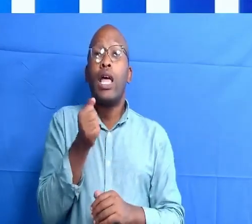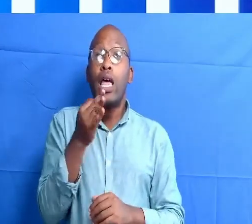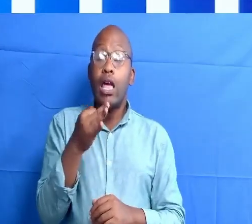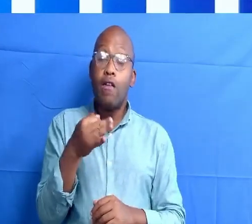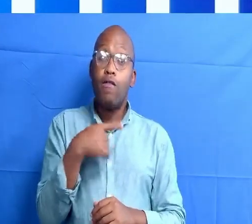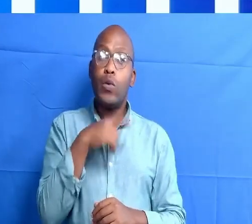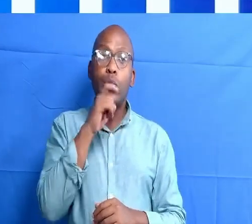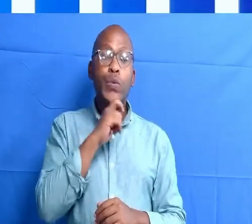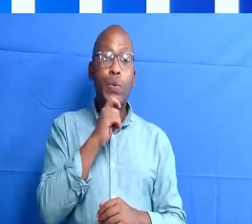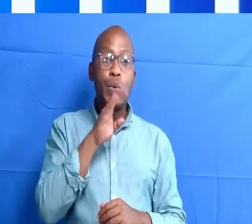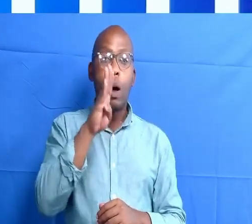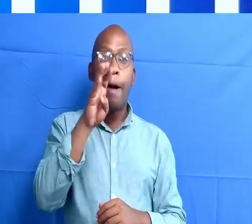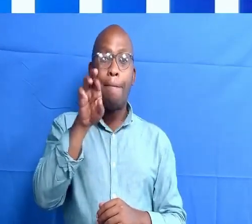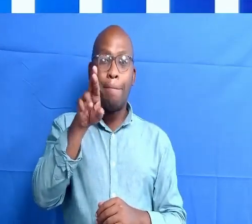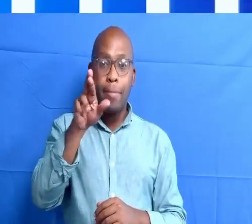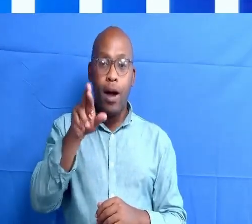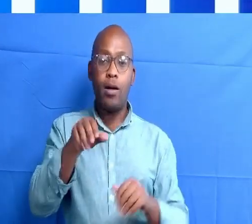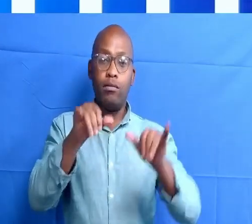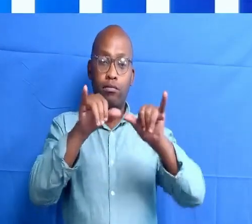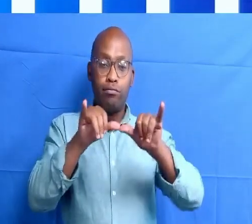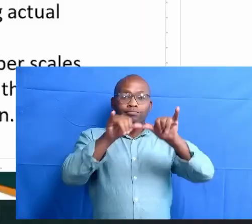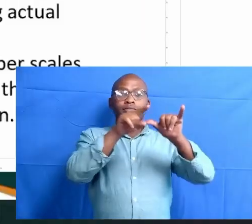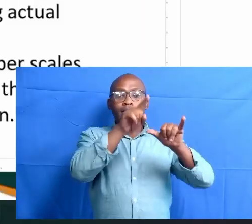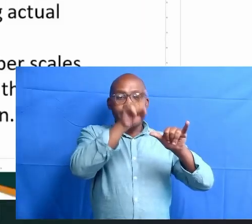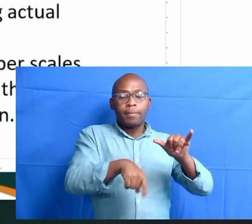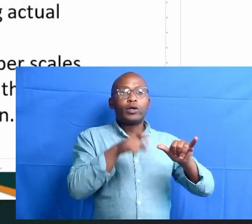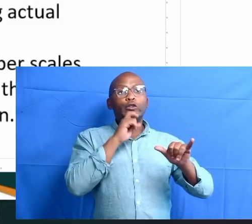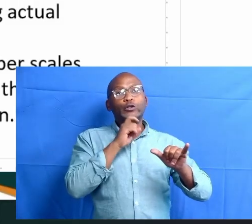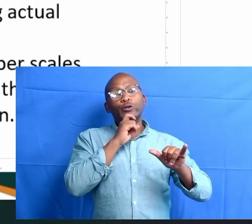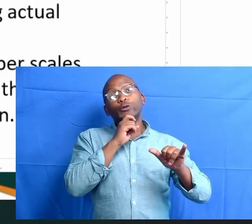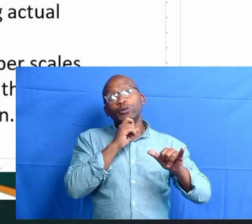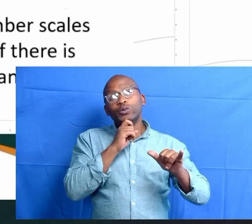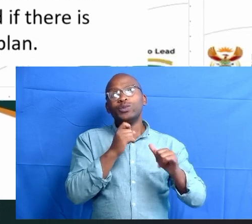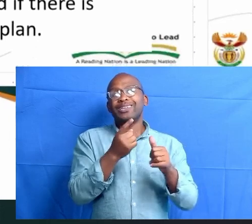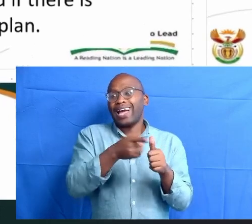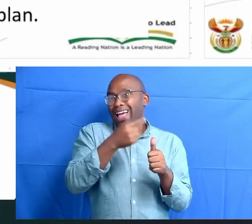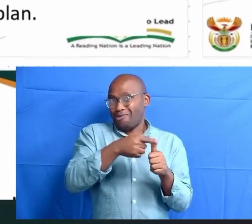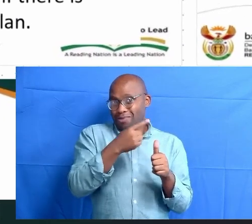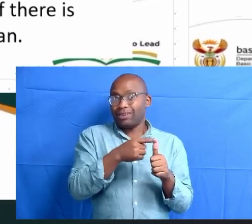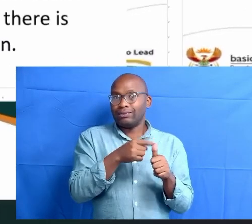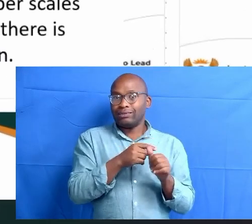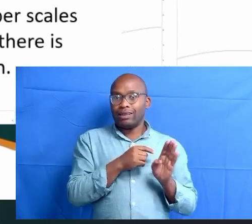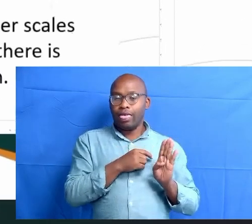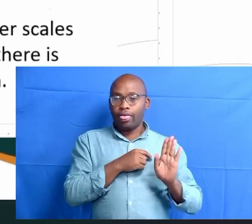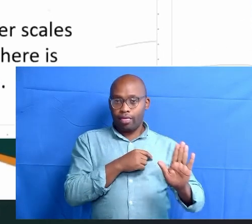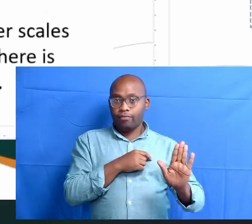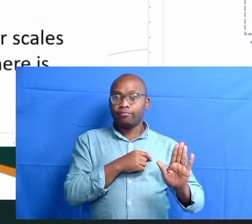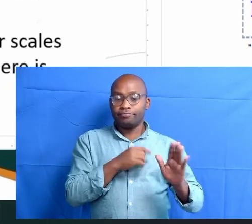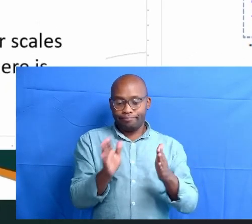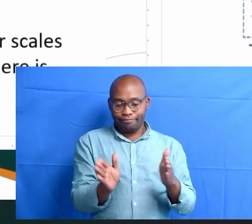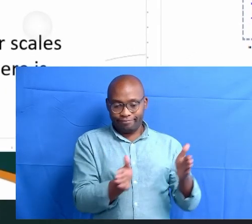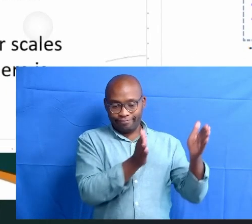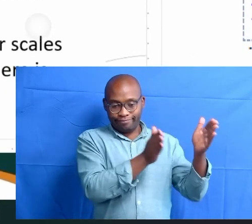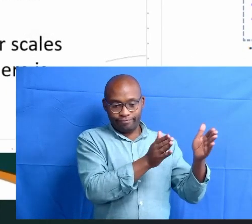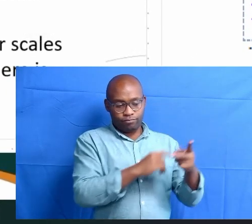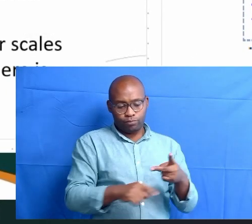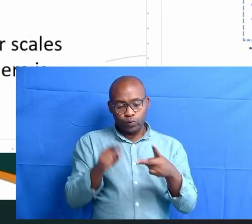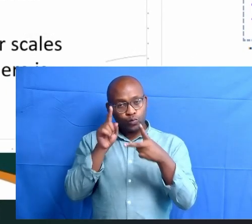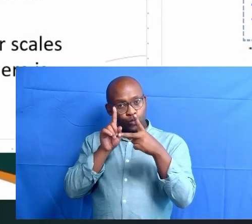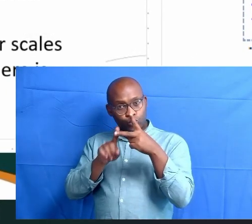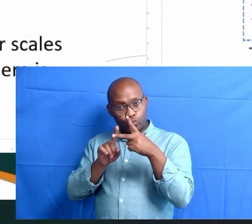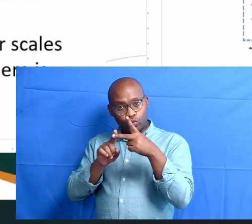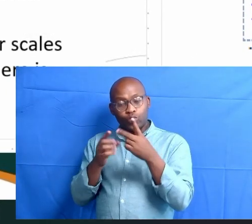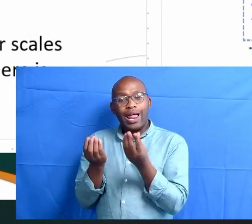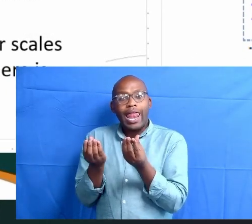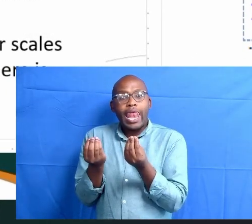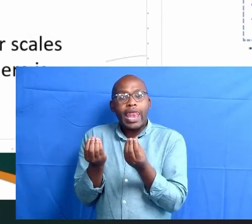calculation in order to get the actual length. Now let's go to scale number 2, which is the number